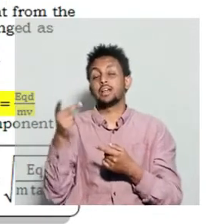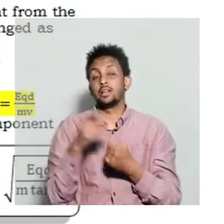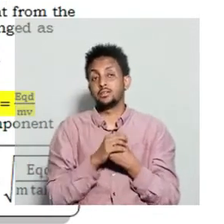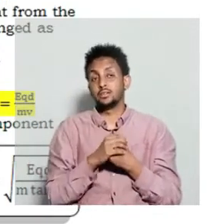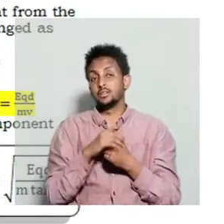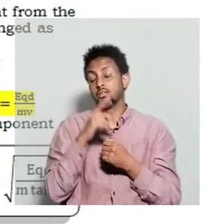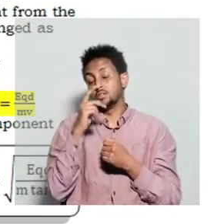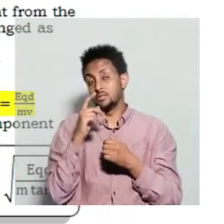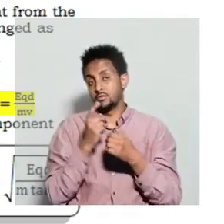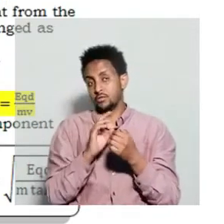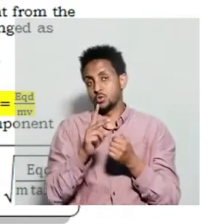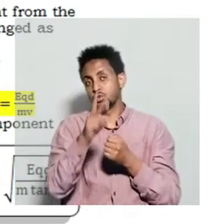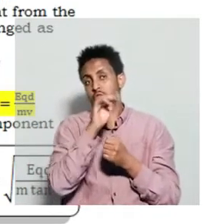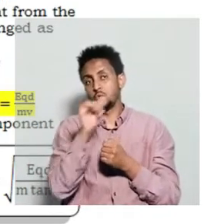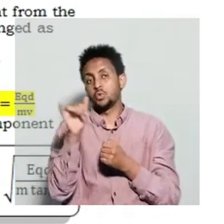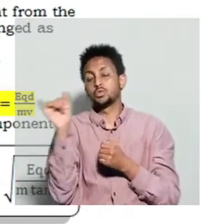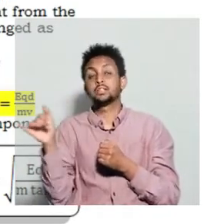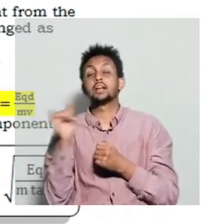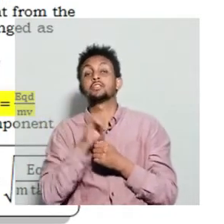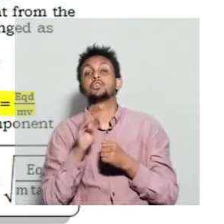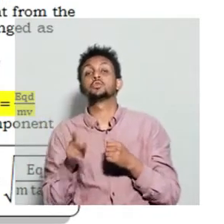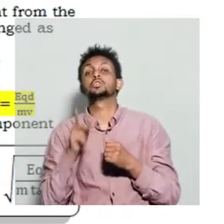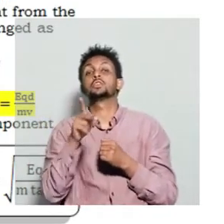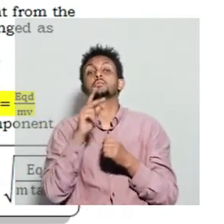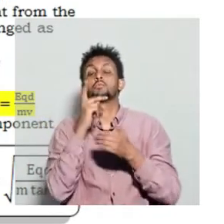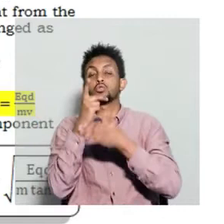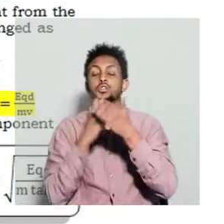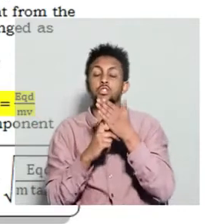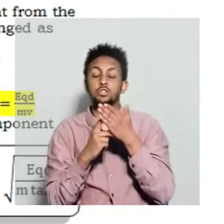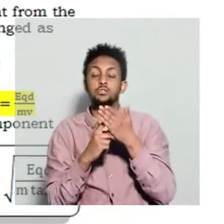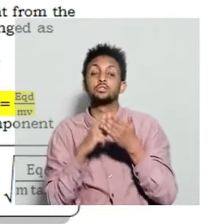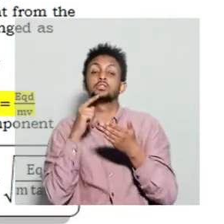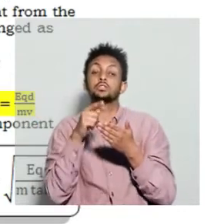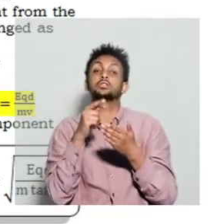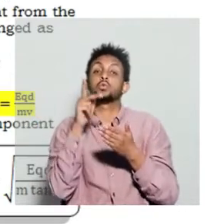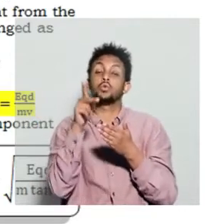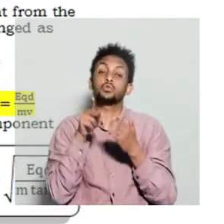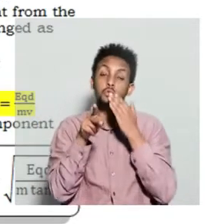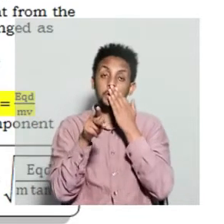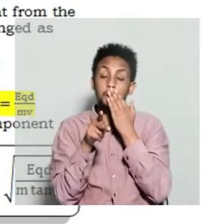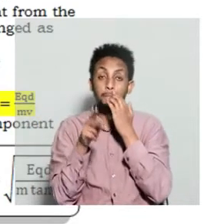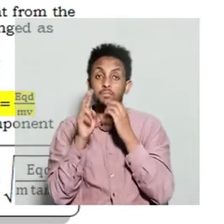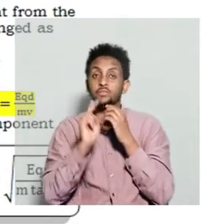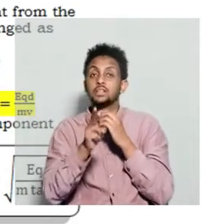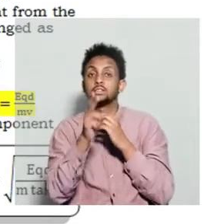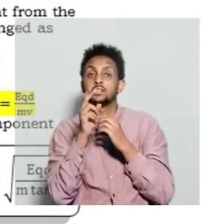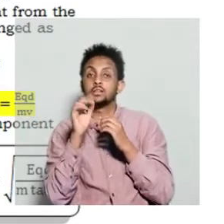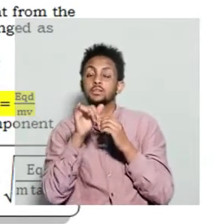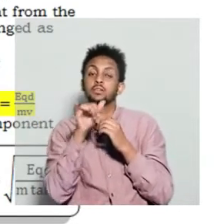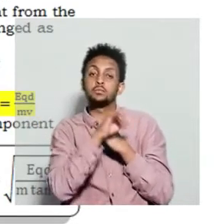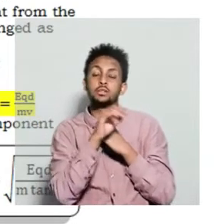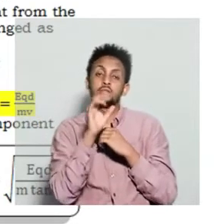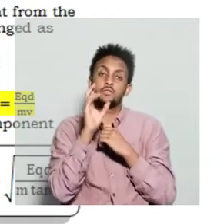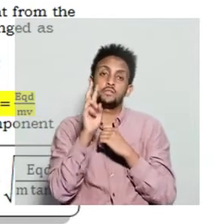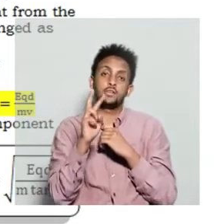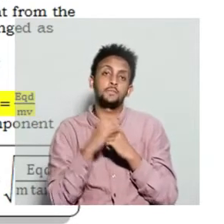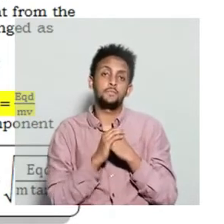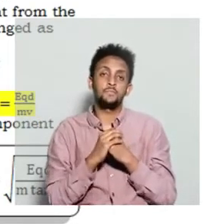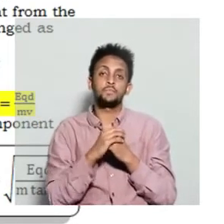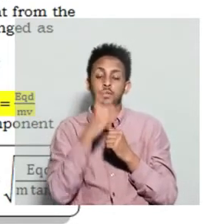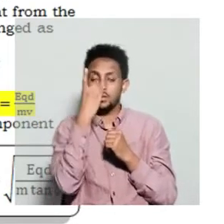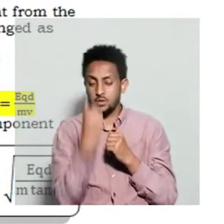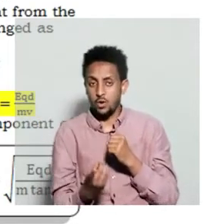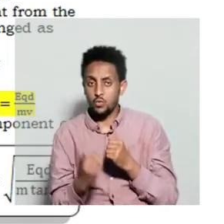the velocity remains constant for horizontal projection. So the horizontal velocity Vx remains v. There is a